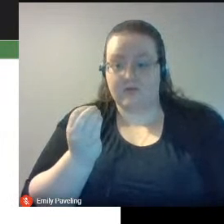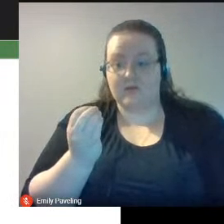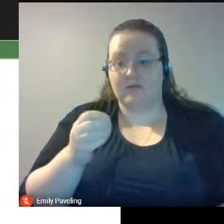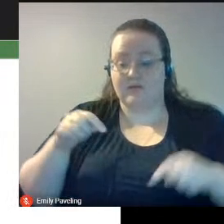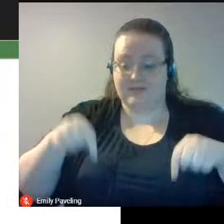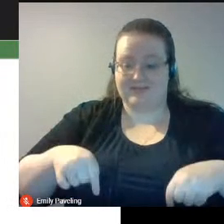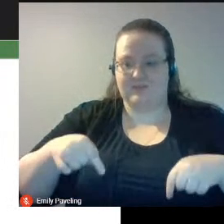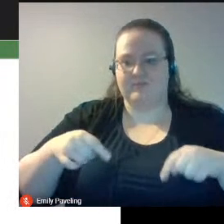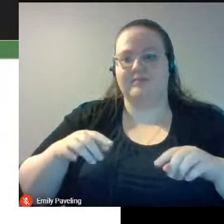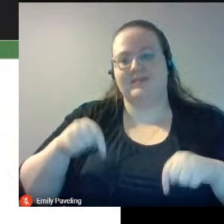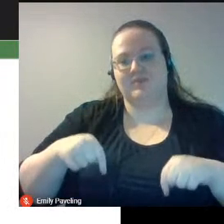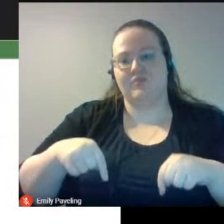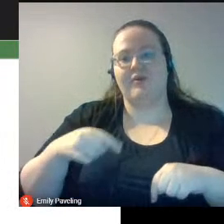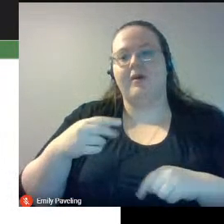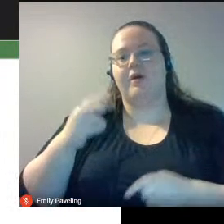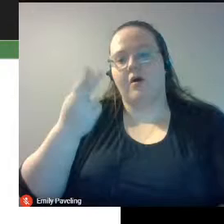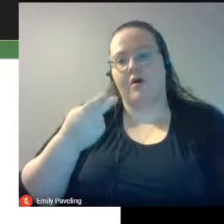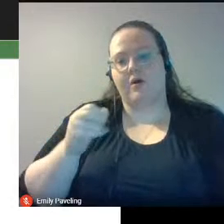Halton.